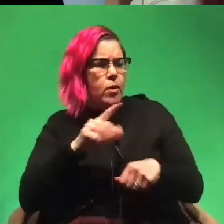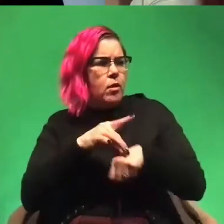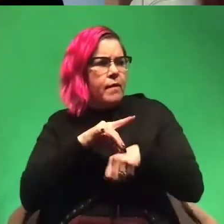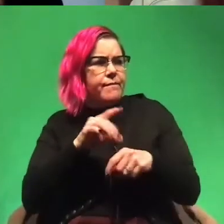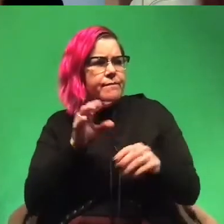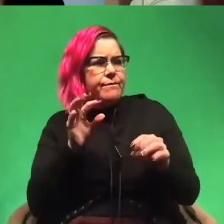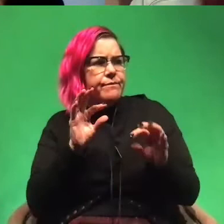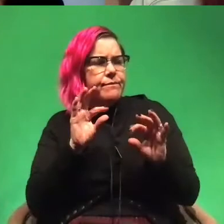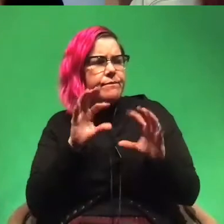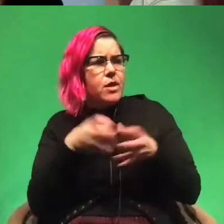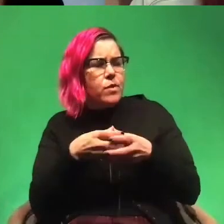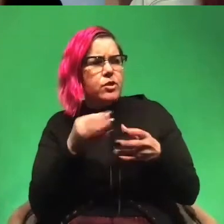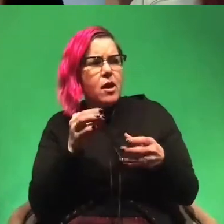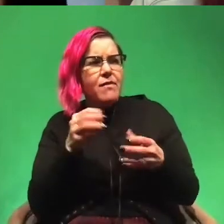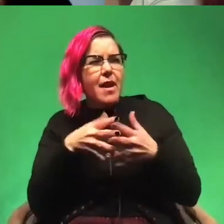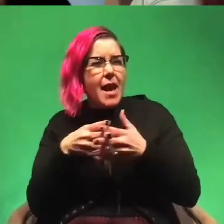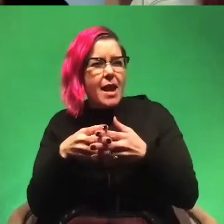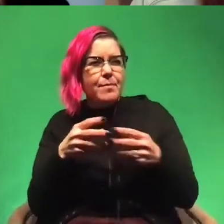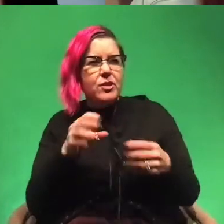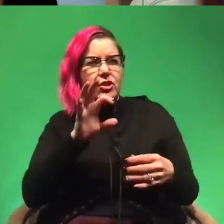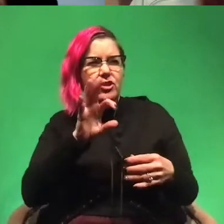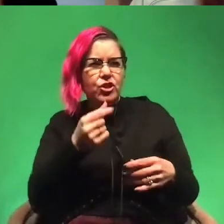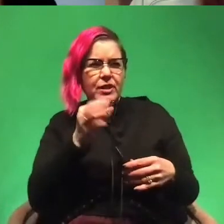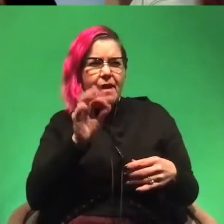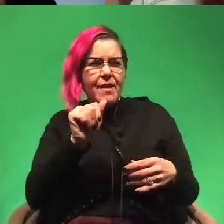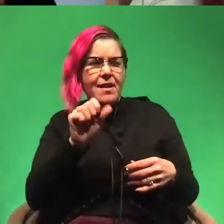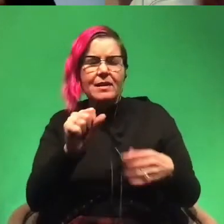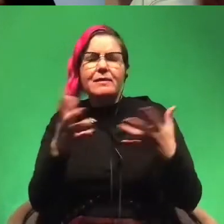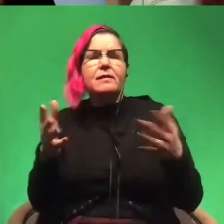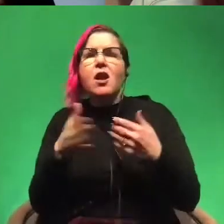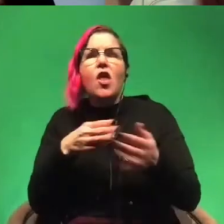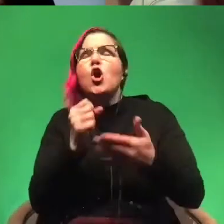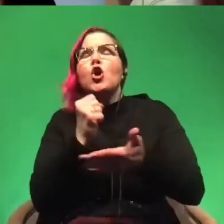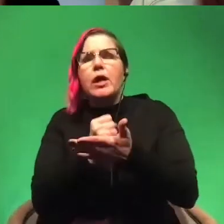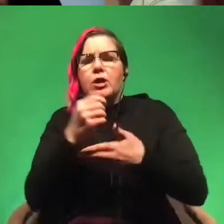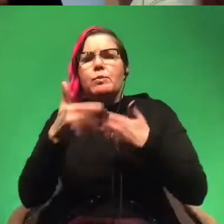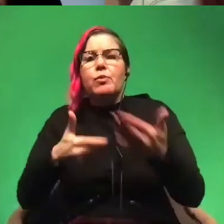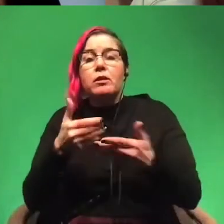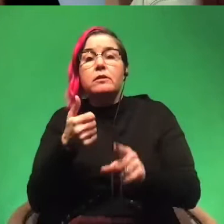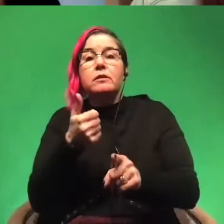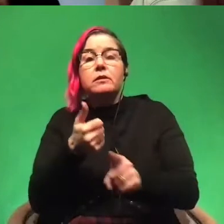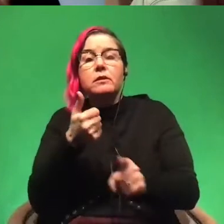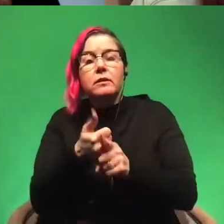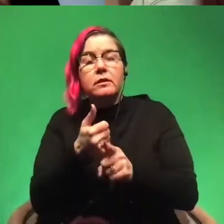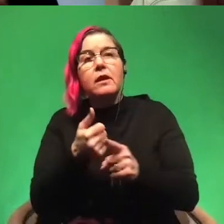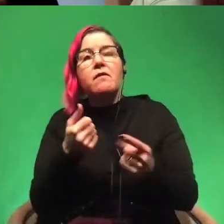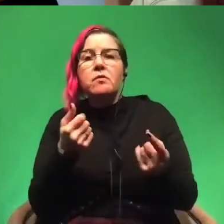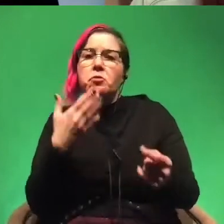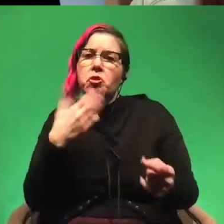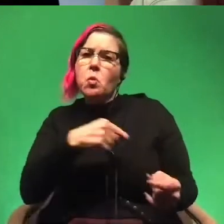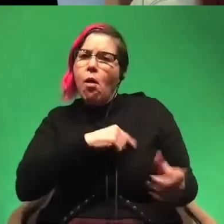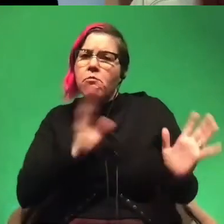of Animal Sanctuaries. Yeah, I think it's GFAS, is another accreditation process that is considered to be of good